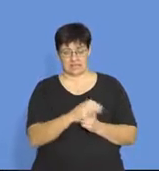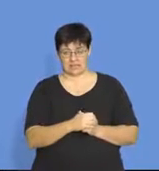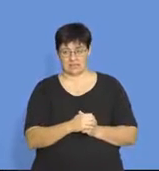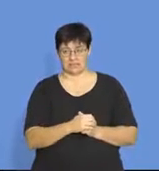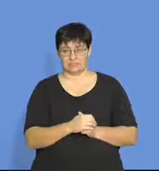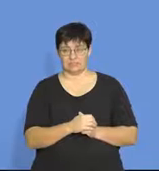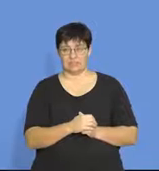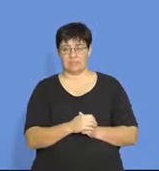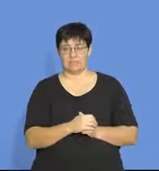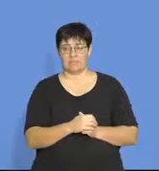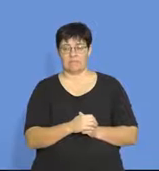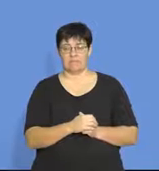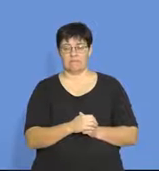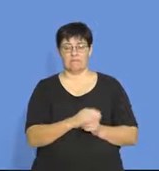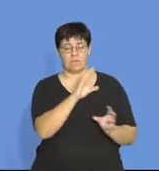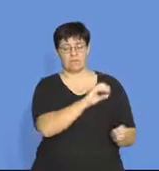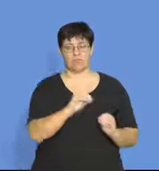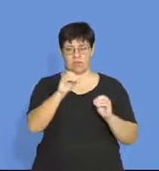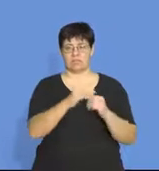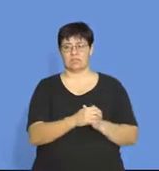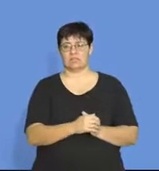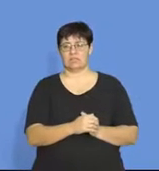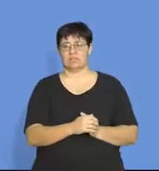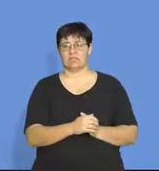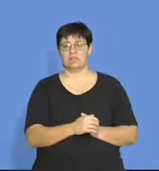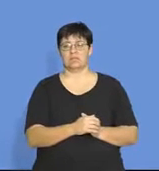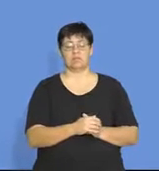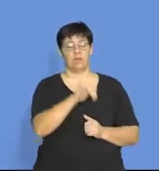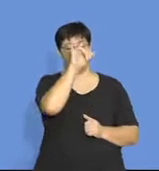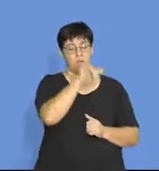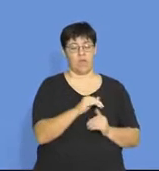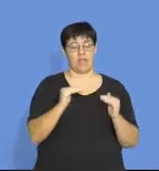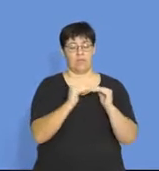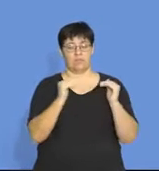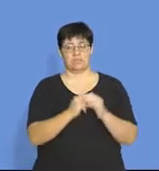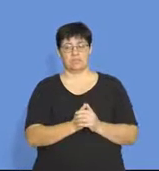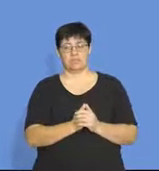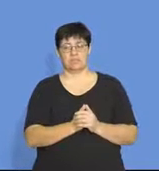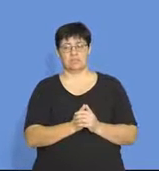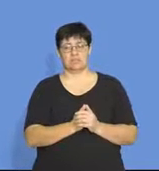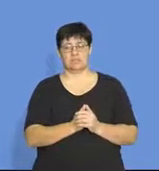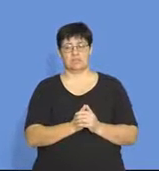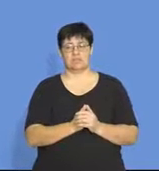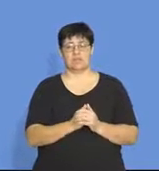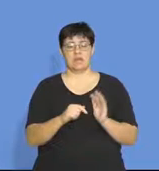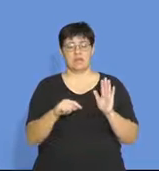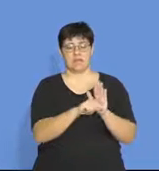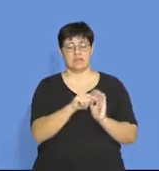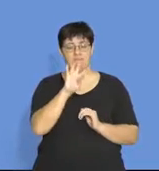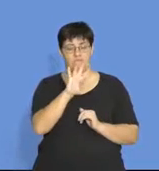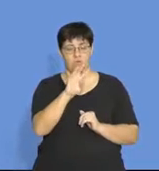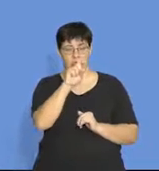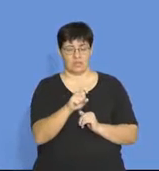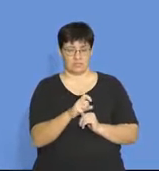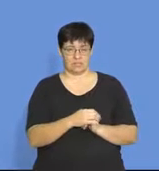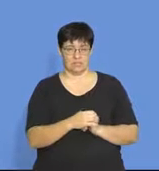my equation 3, which I'm just going to write here for you. Y is equals to